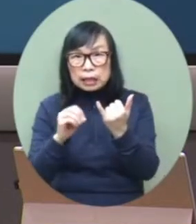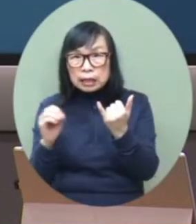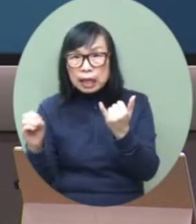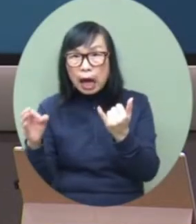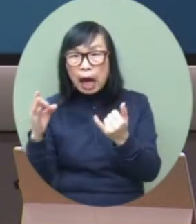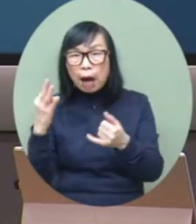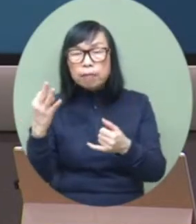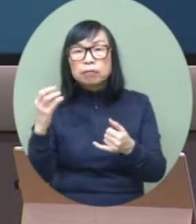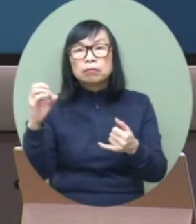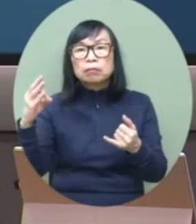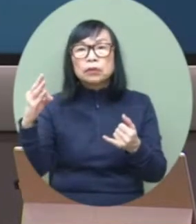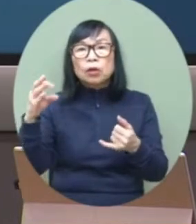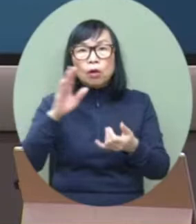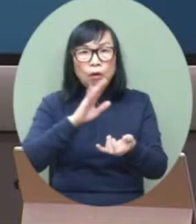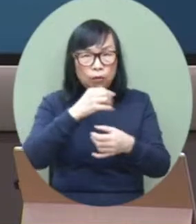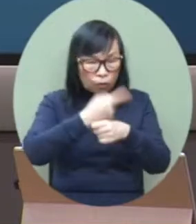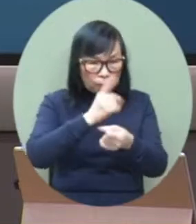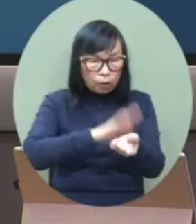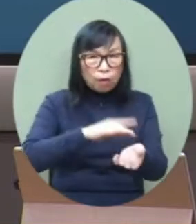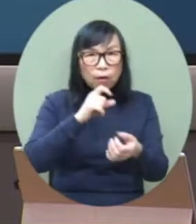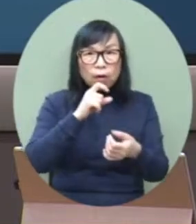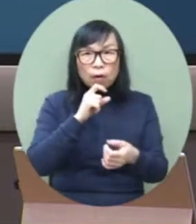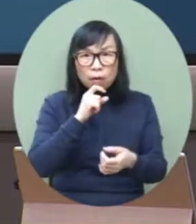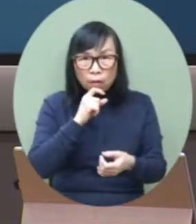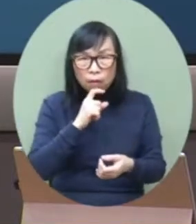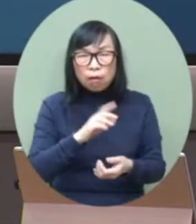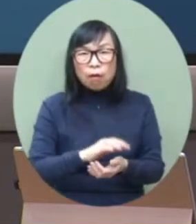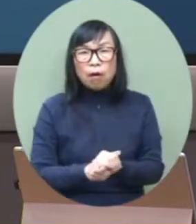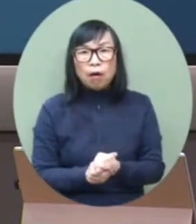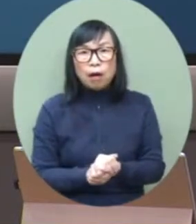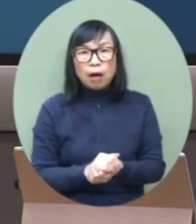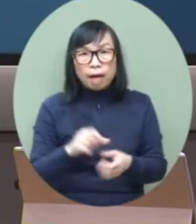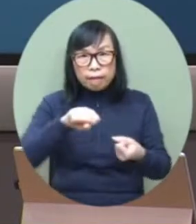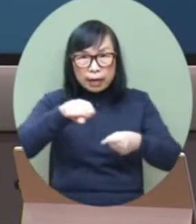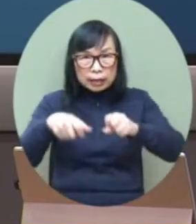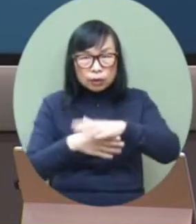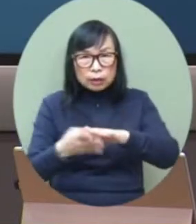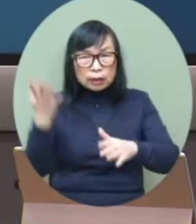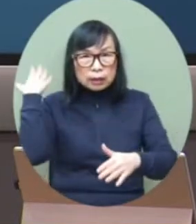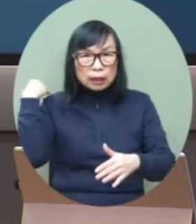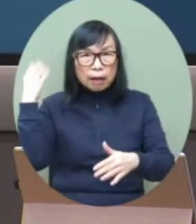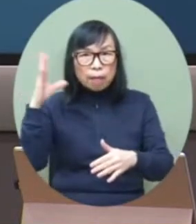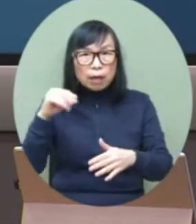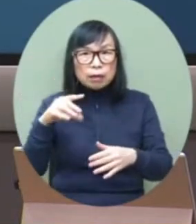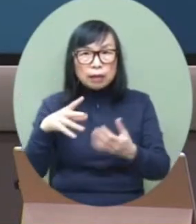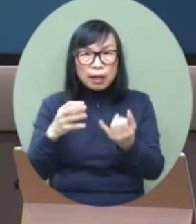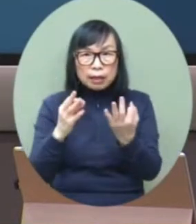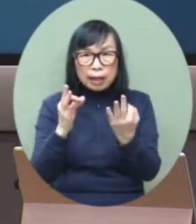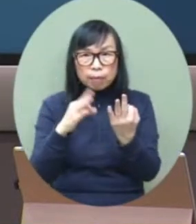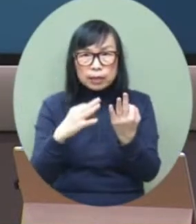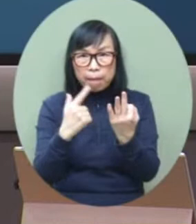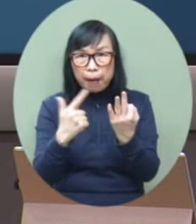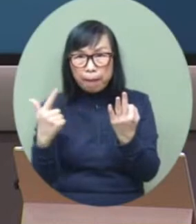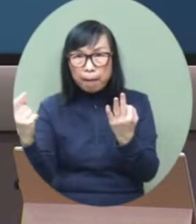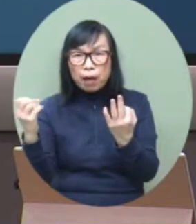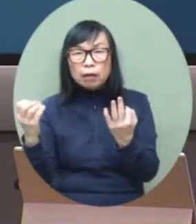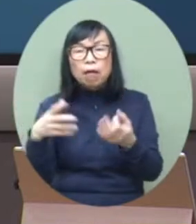There are 6,300 preliminary positive cases. Our lab has